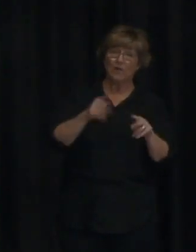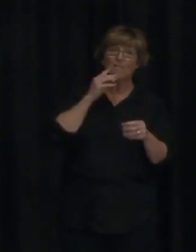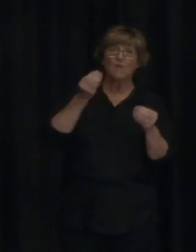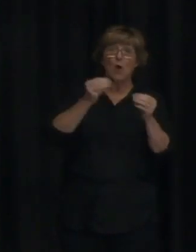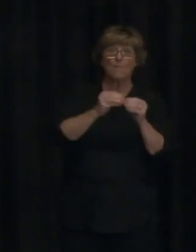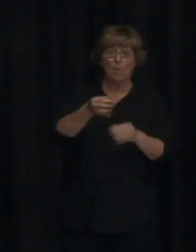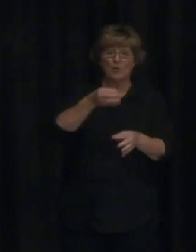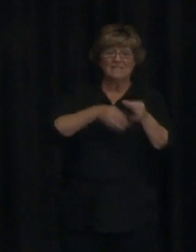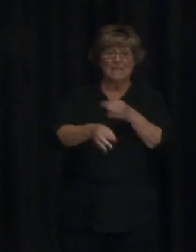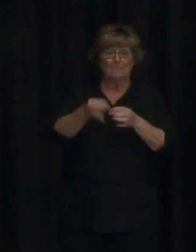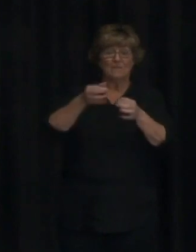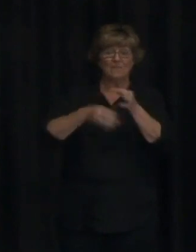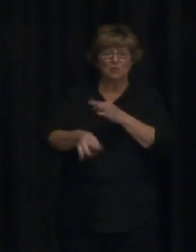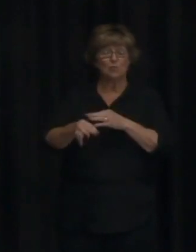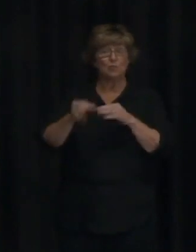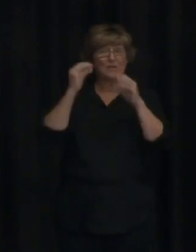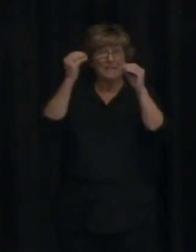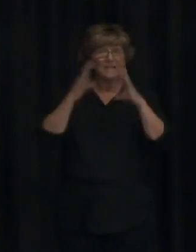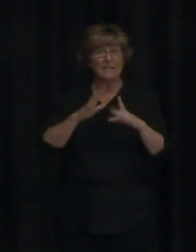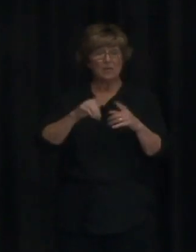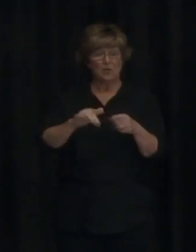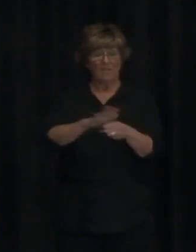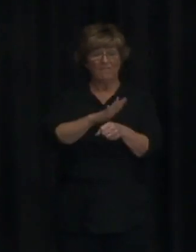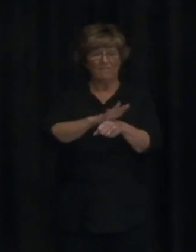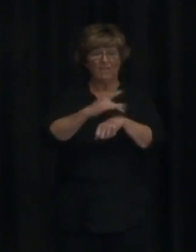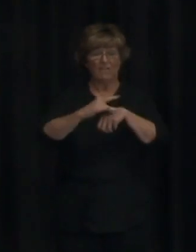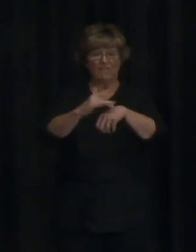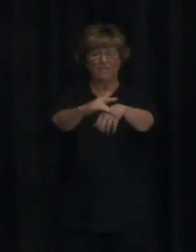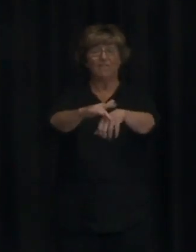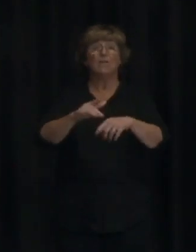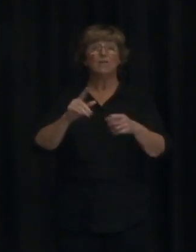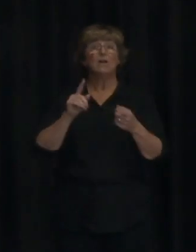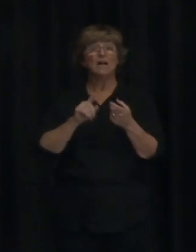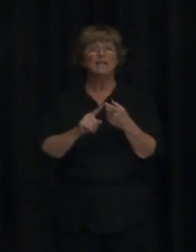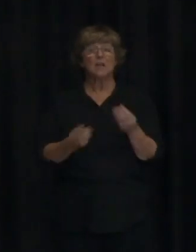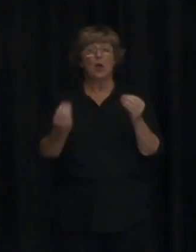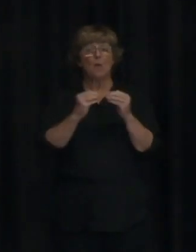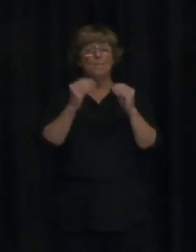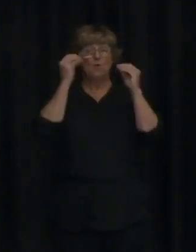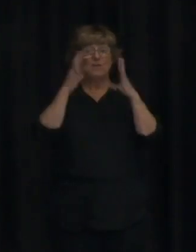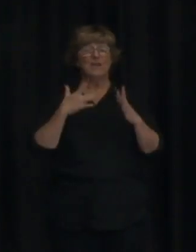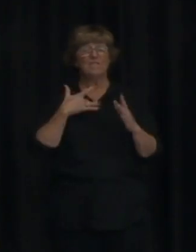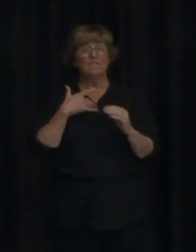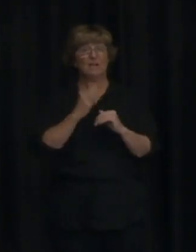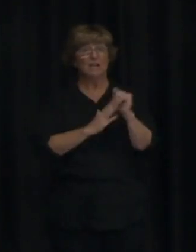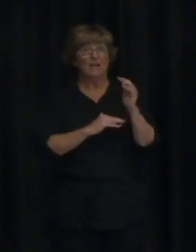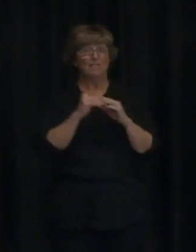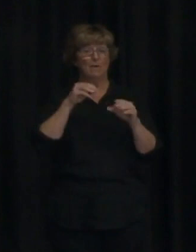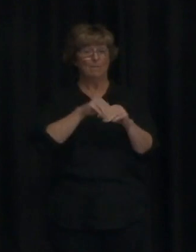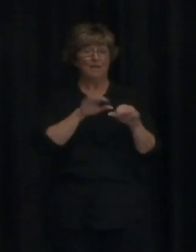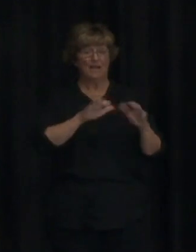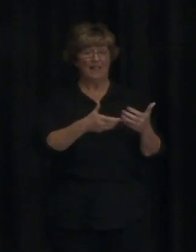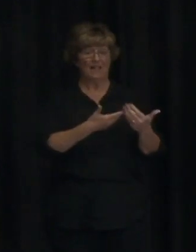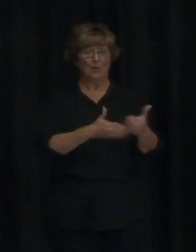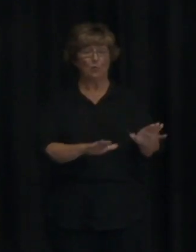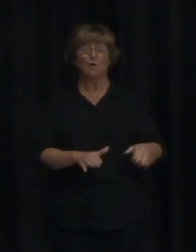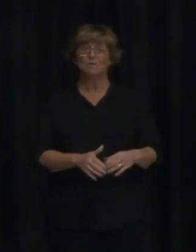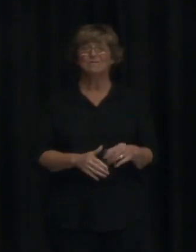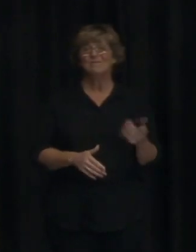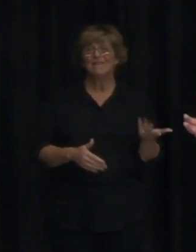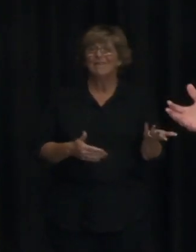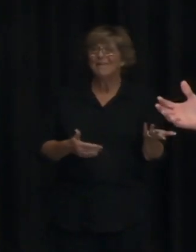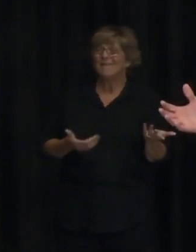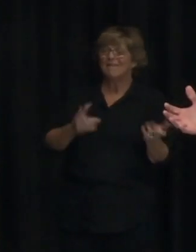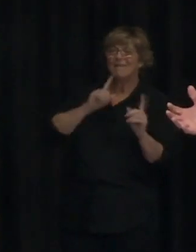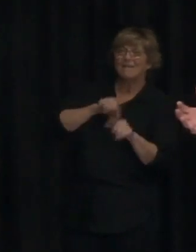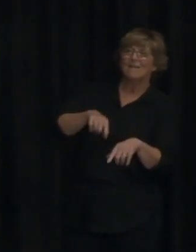to fill that void until, you know, numbers progress and teachers start feeling more comfortable in classrooms? Yeah, well, that's the whole purpose,